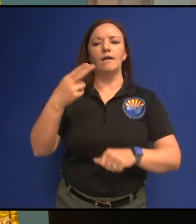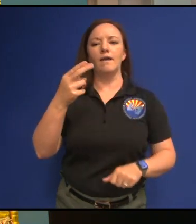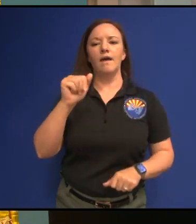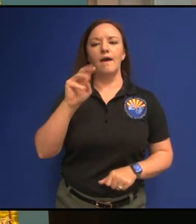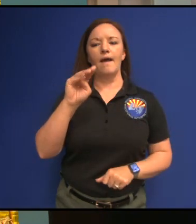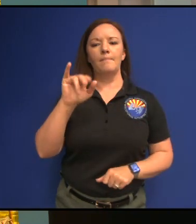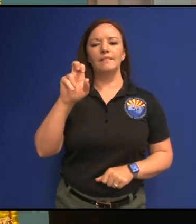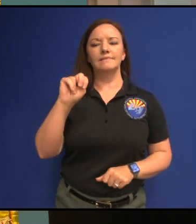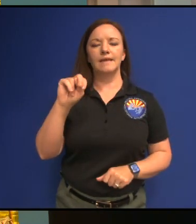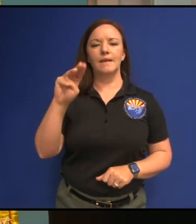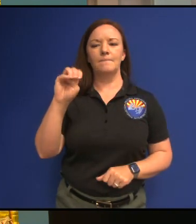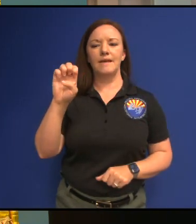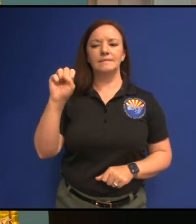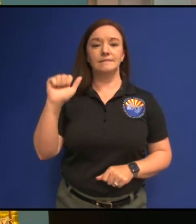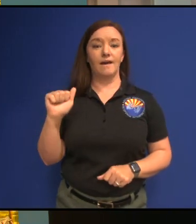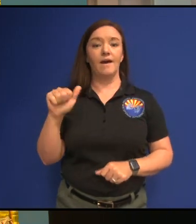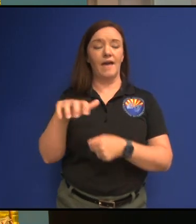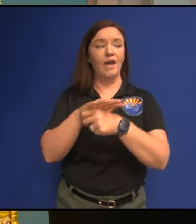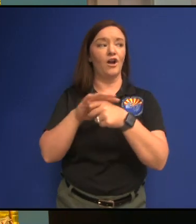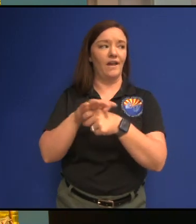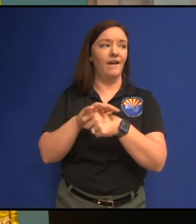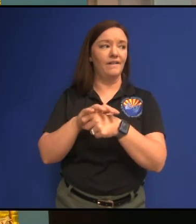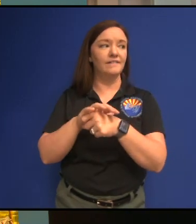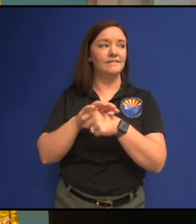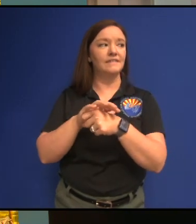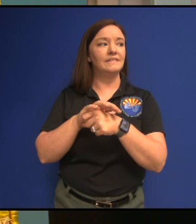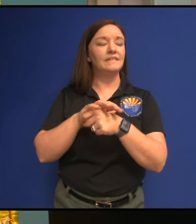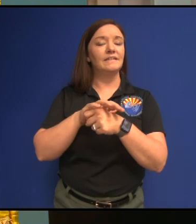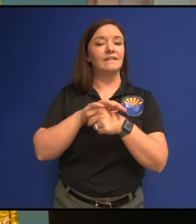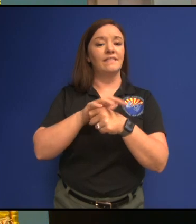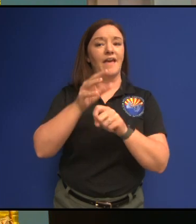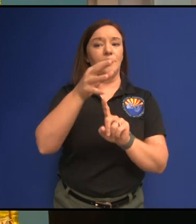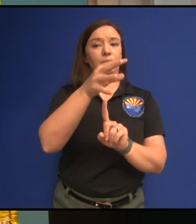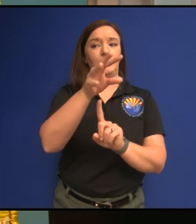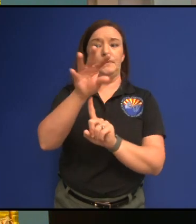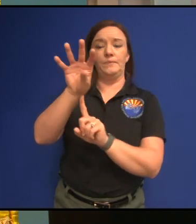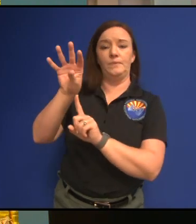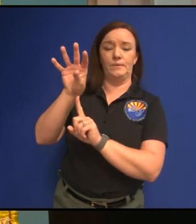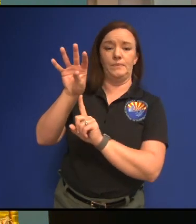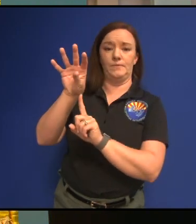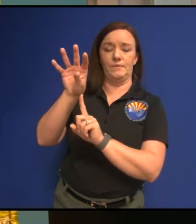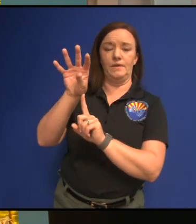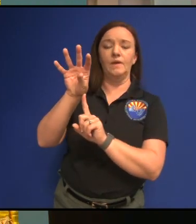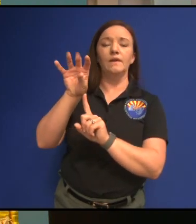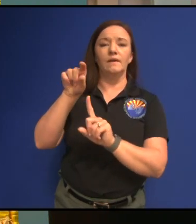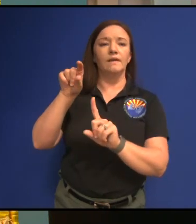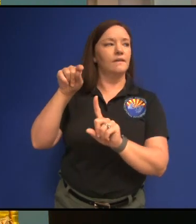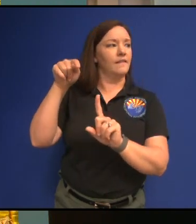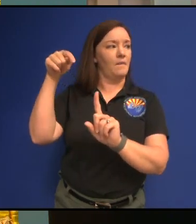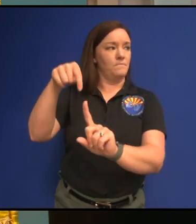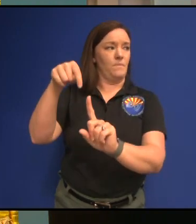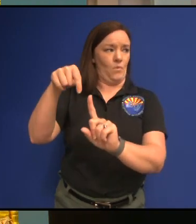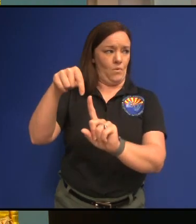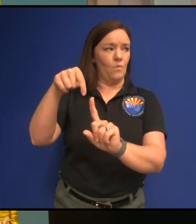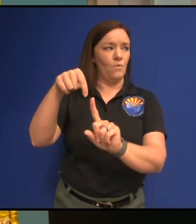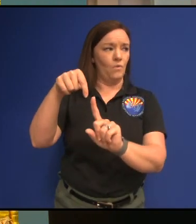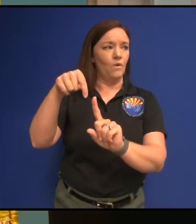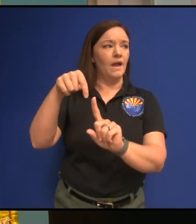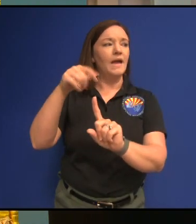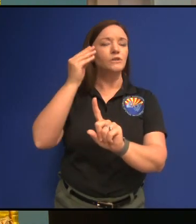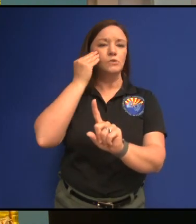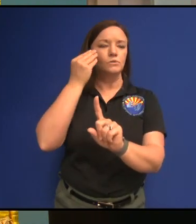Wilderness. I've highlighted or pointed to where that station is located on this map right here, and I'd just like to